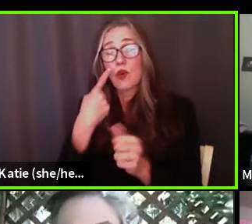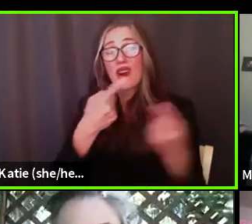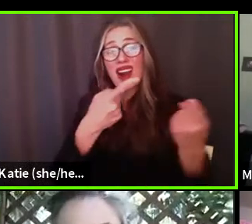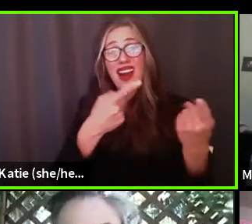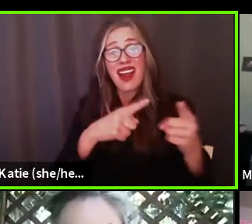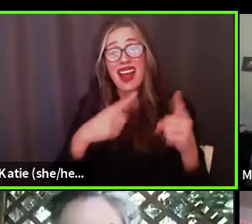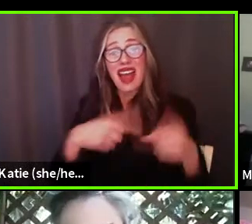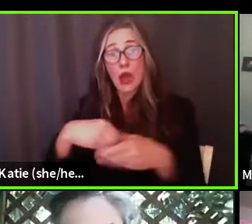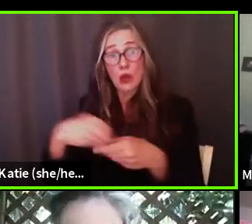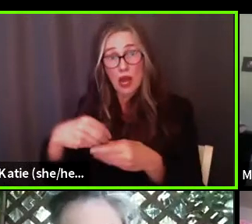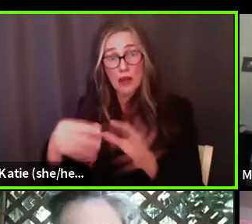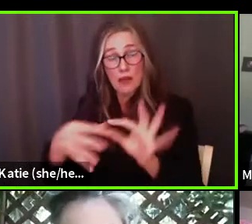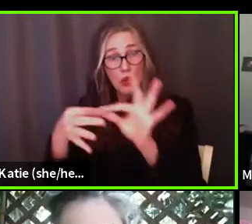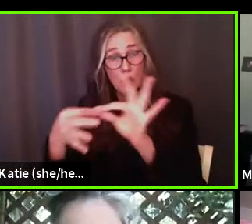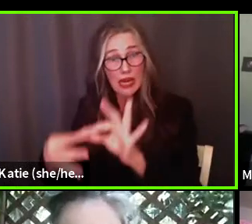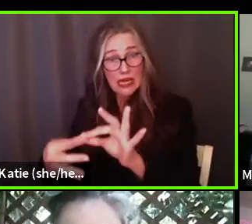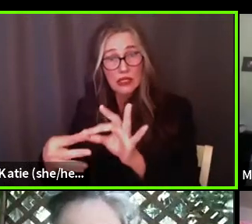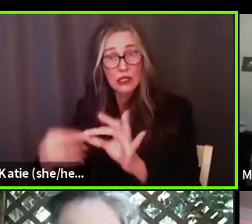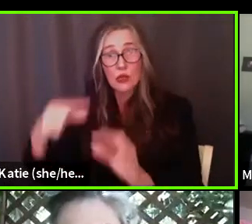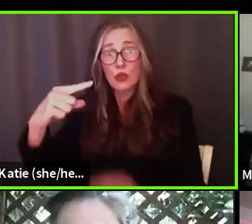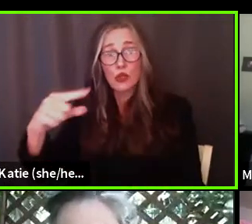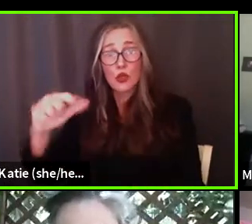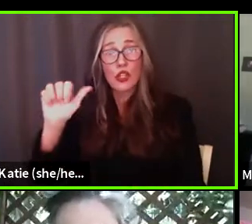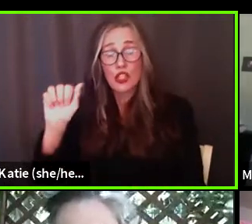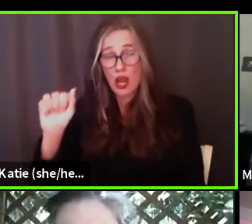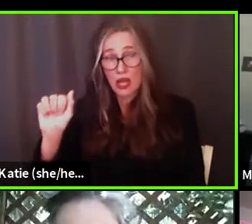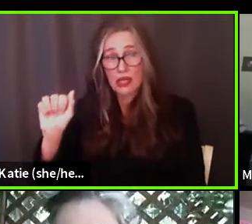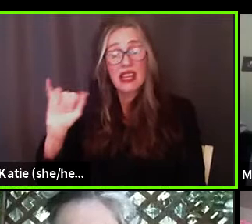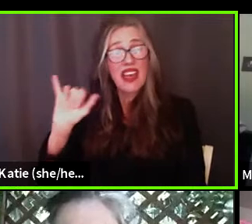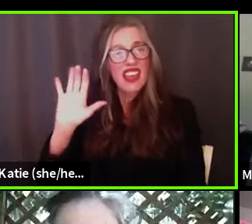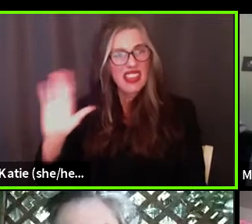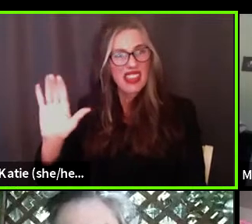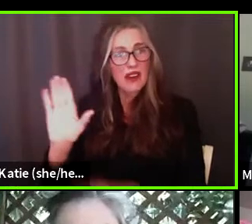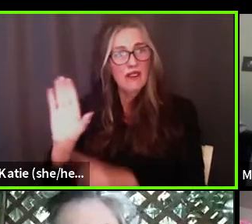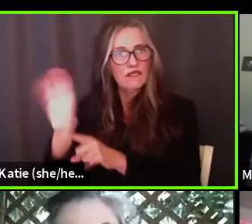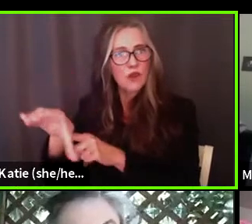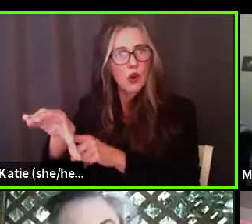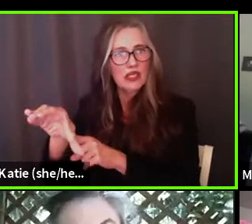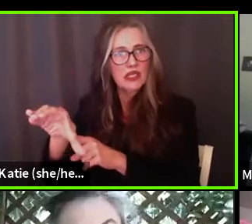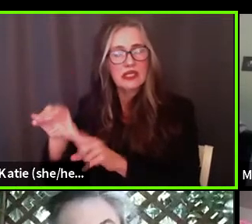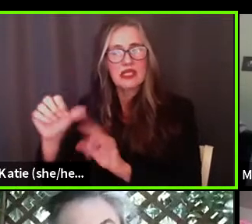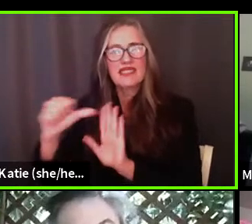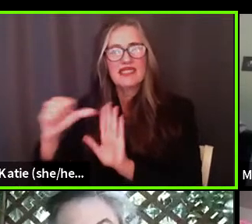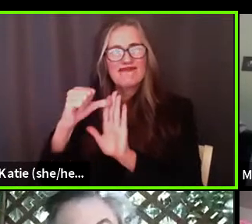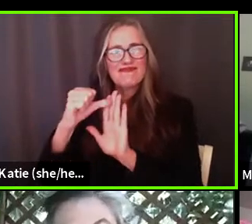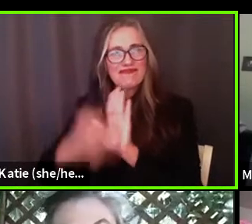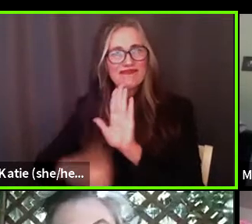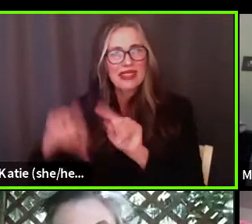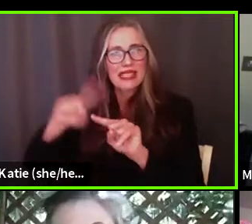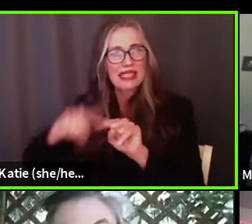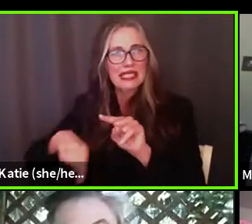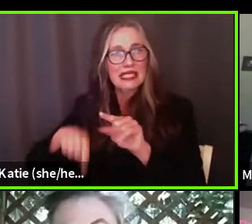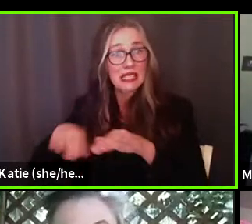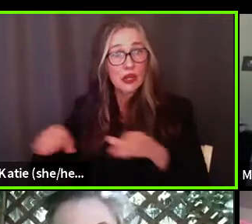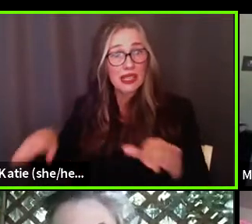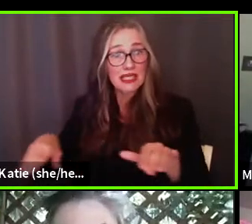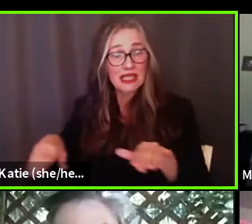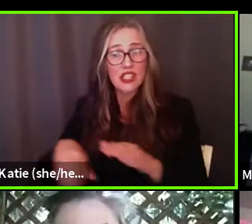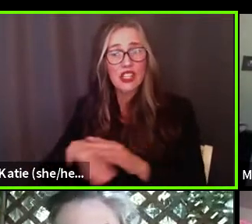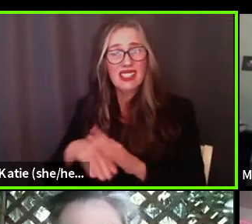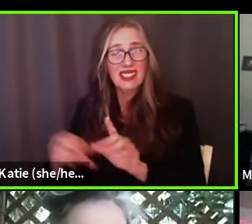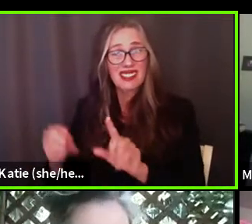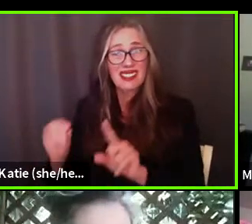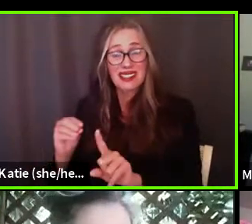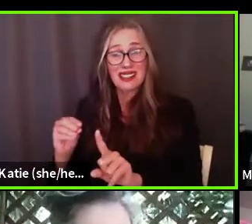around the georgia ice detention sterilization uh i don't know what to call it exposure of that